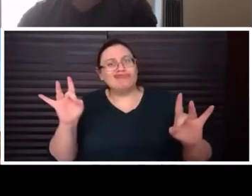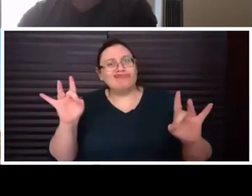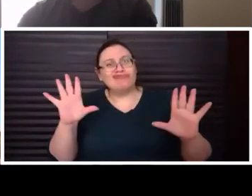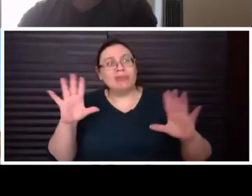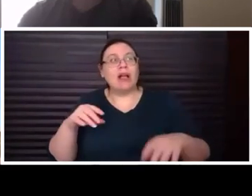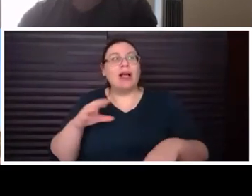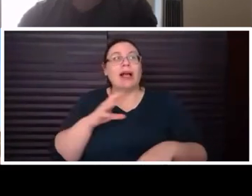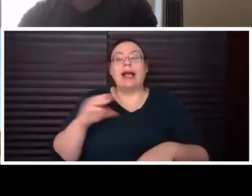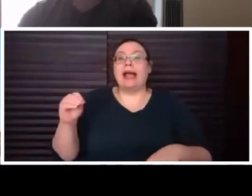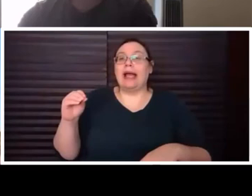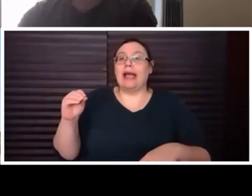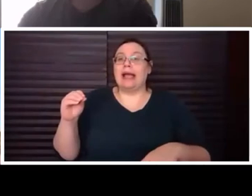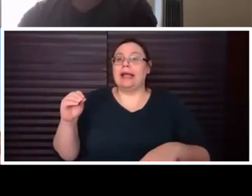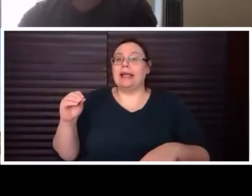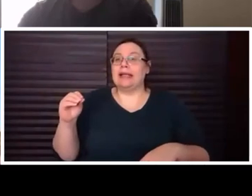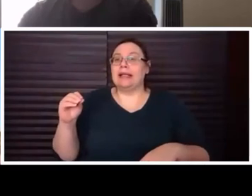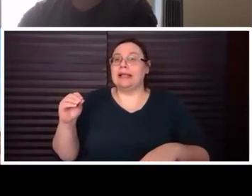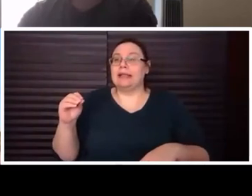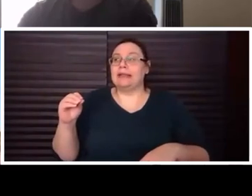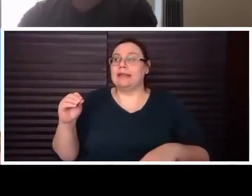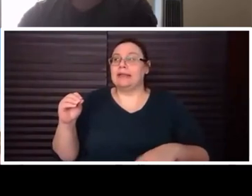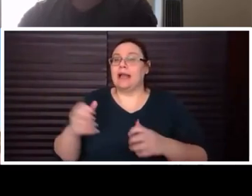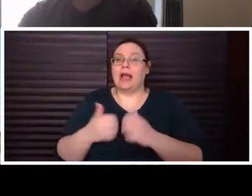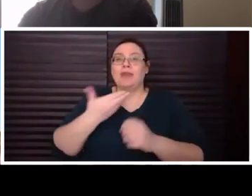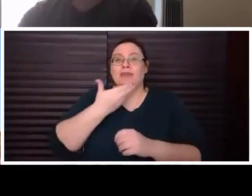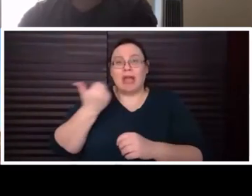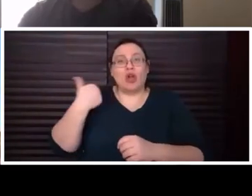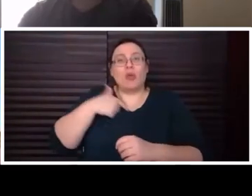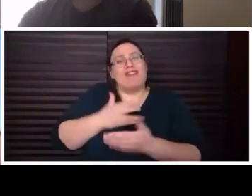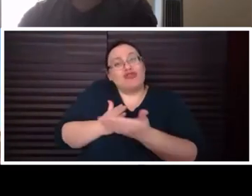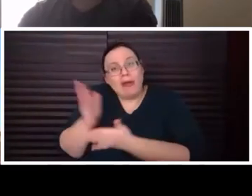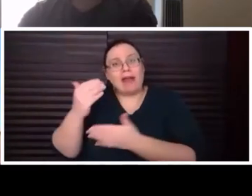and how much better we deserve.